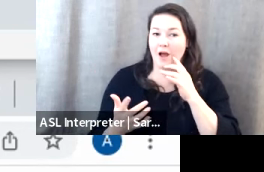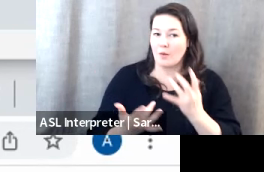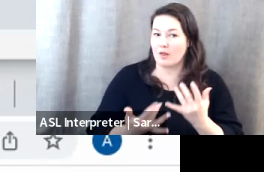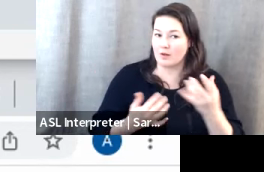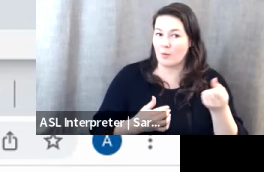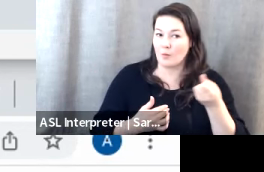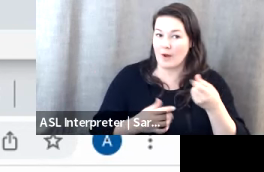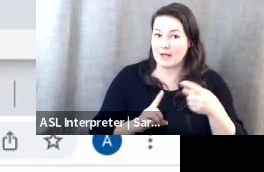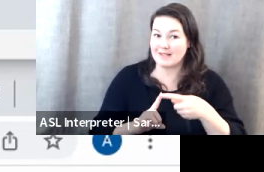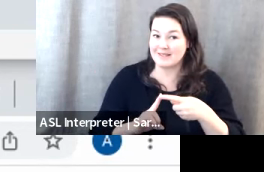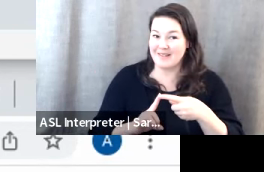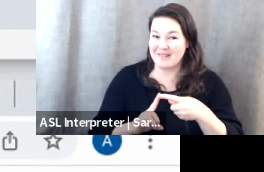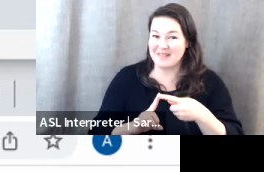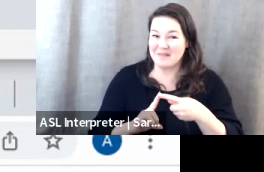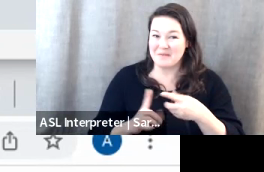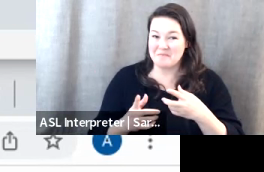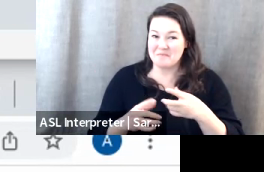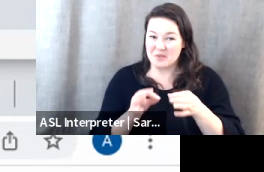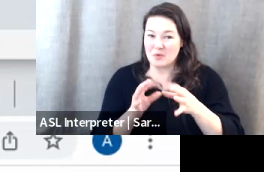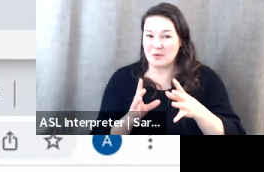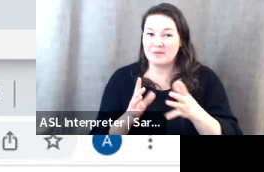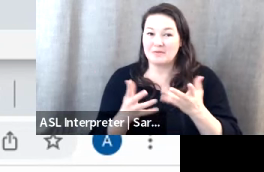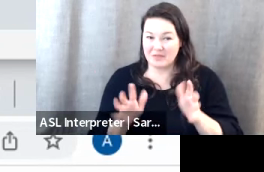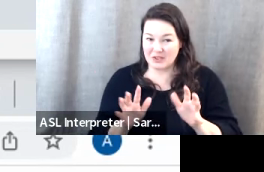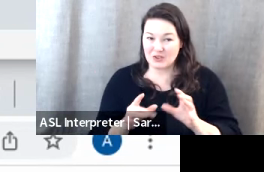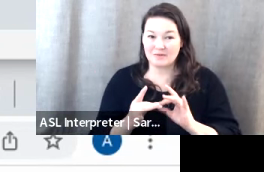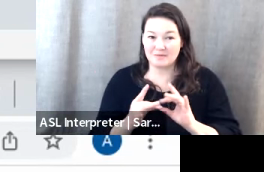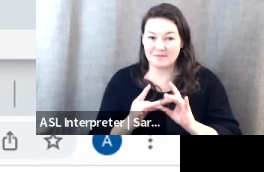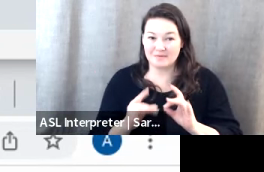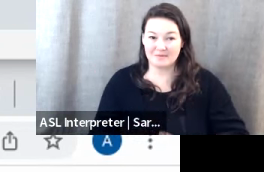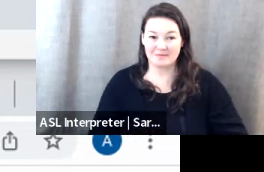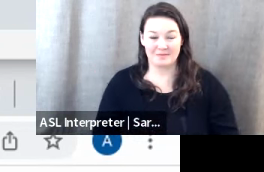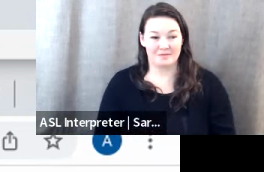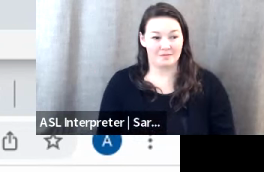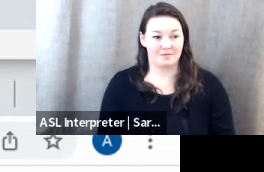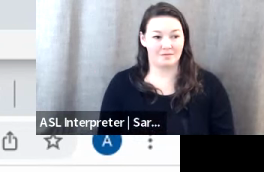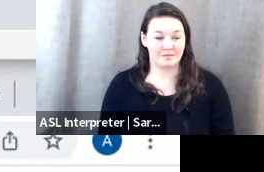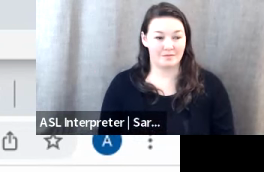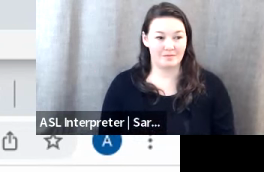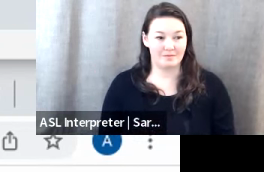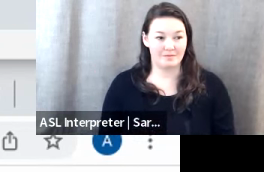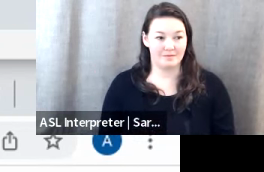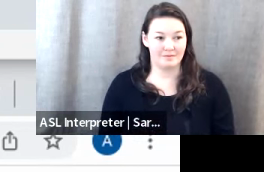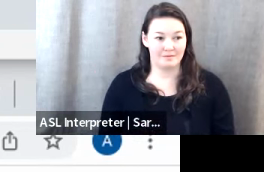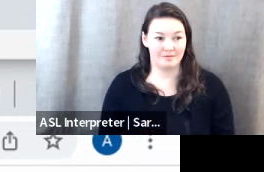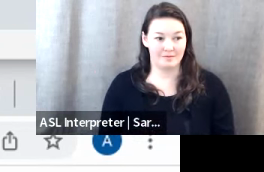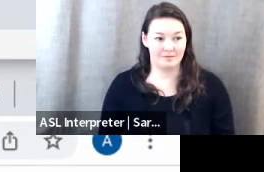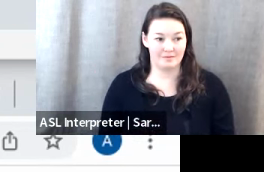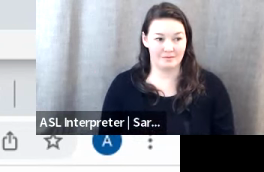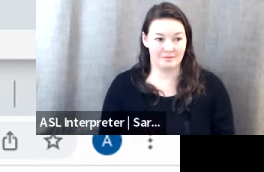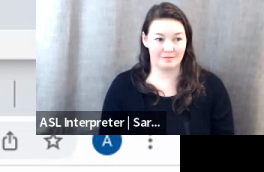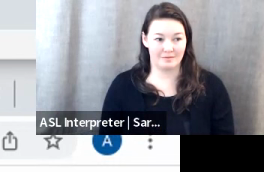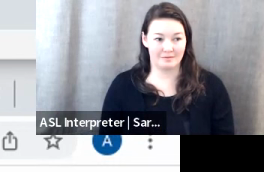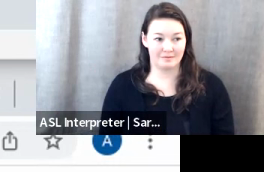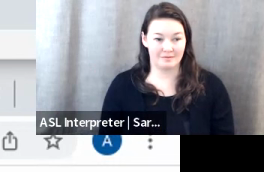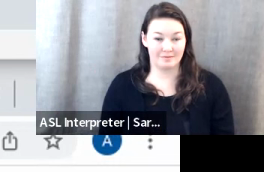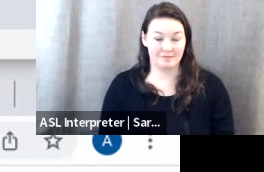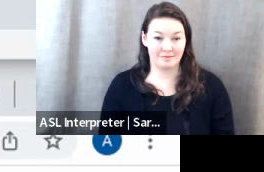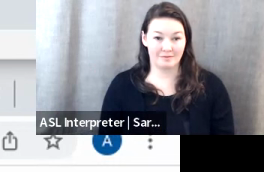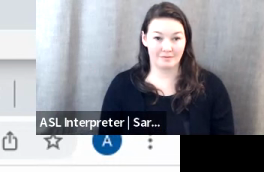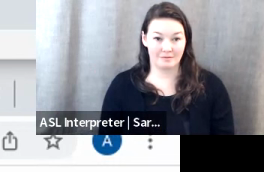Entonces gracias Berenice por mencionar esto, y quiero yo enfocarme en el número 5, cuando ya se describe algo para mí un